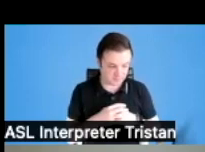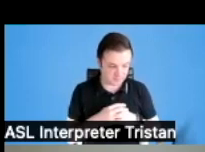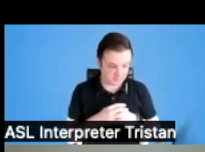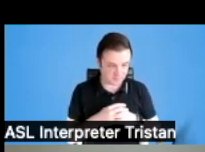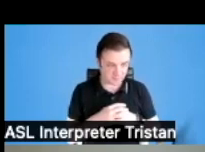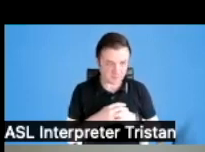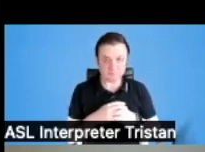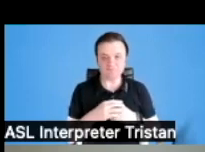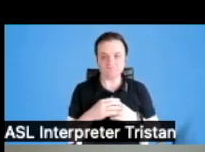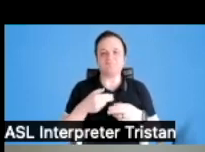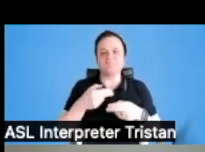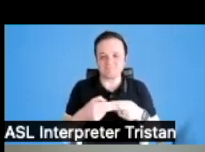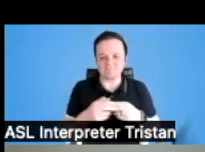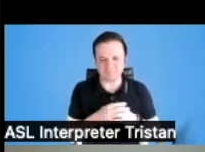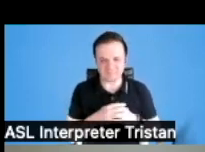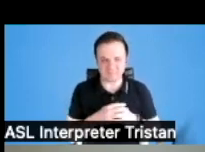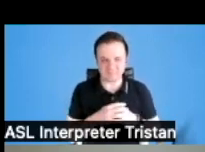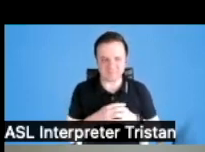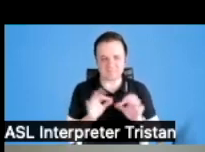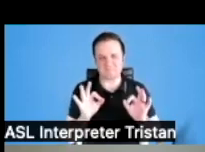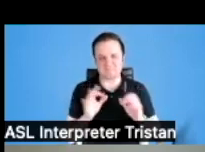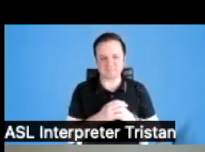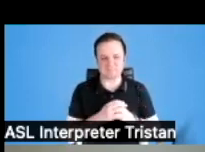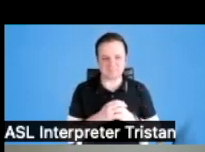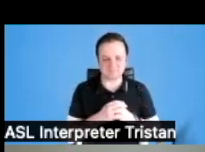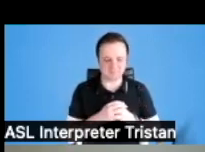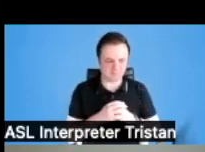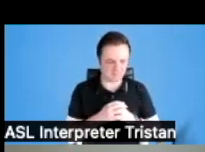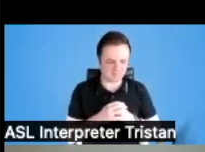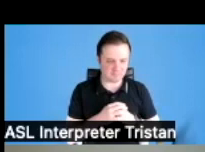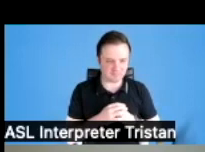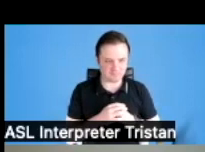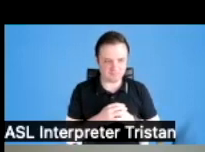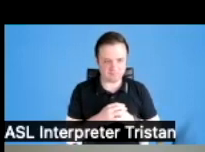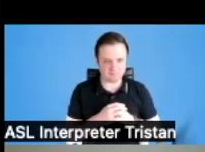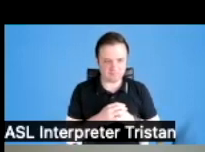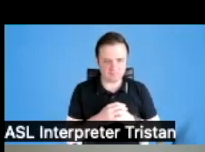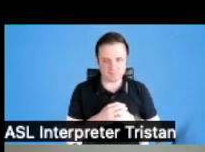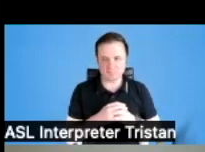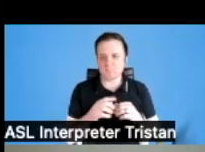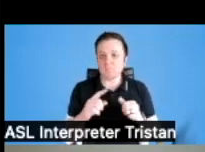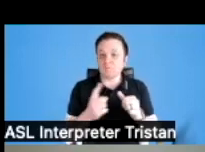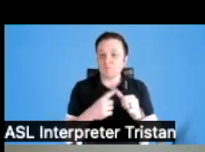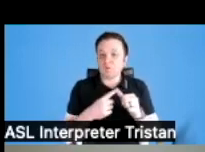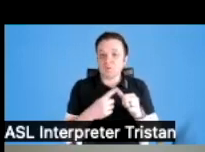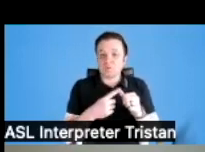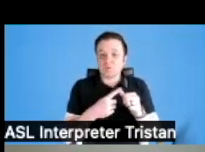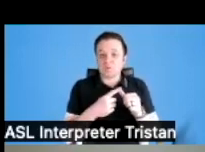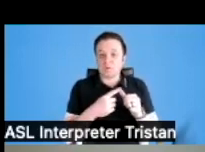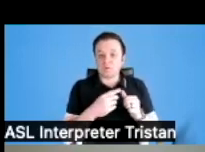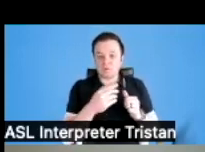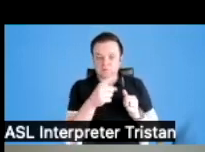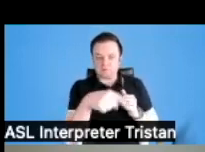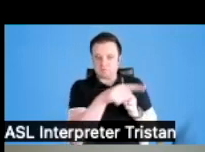Slide after that, please. There we go. I just want to start by acknowledging the people who have